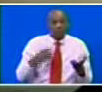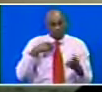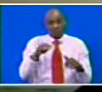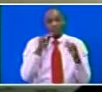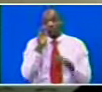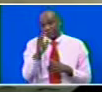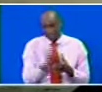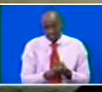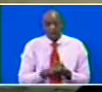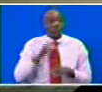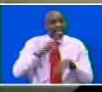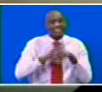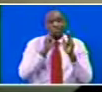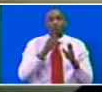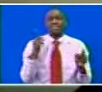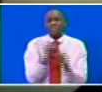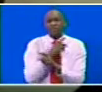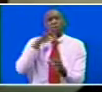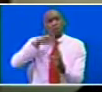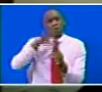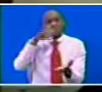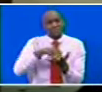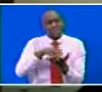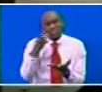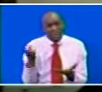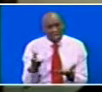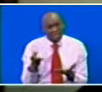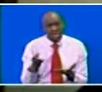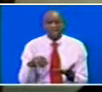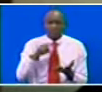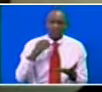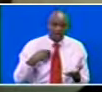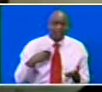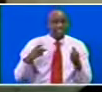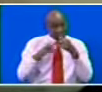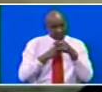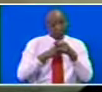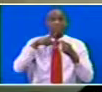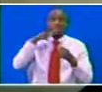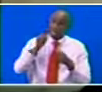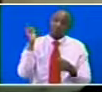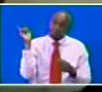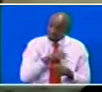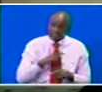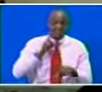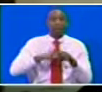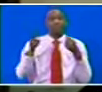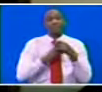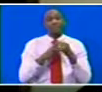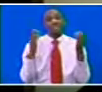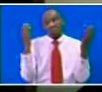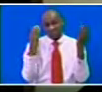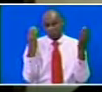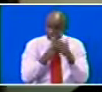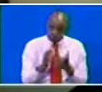reports that some of the polling stations did close their gates at about 7 p.m. So the tallying is already underway, and we're